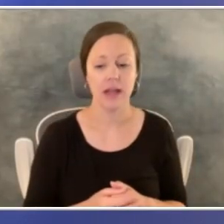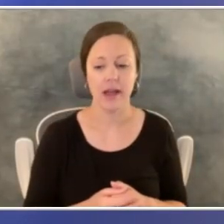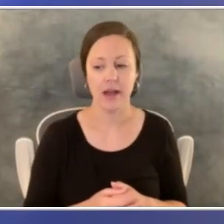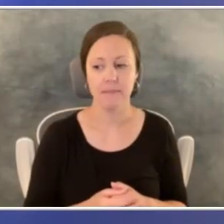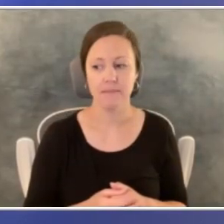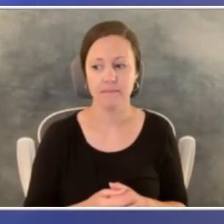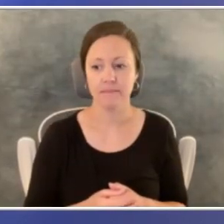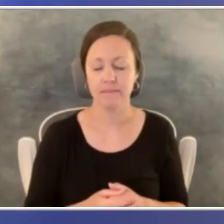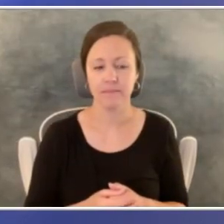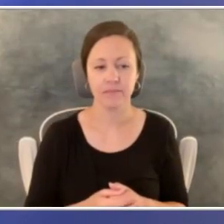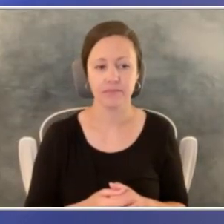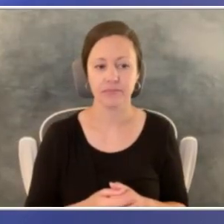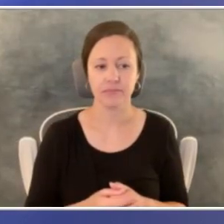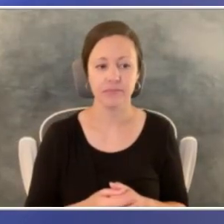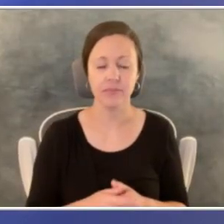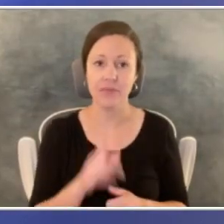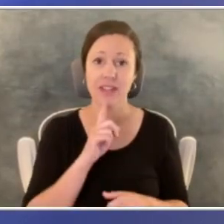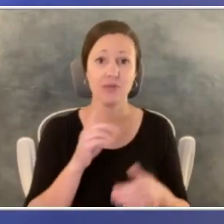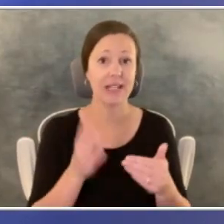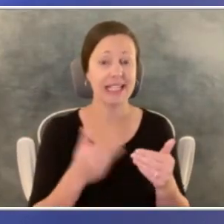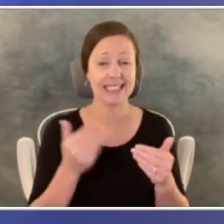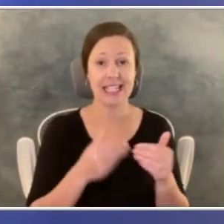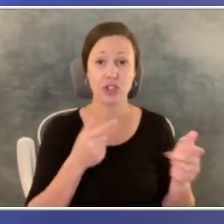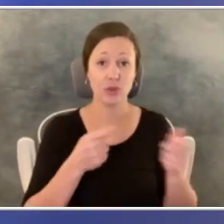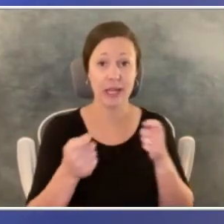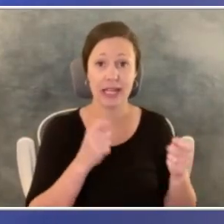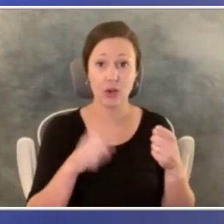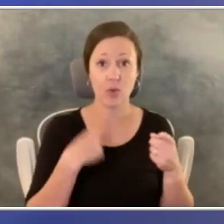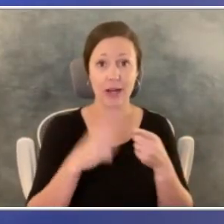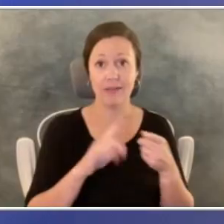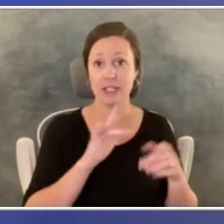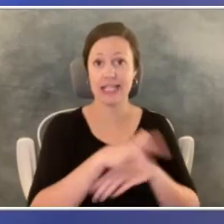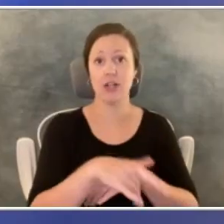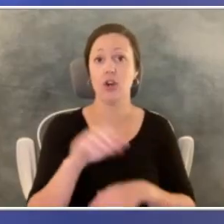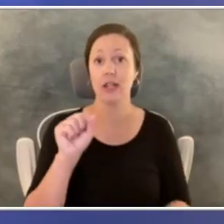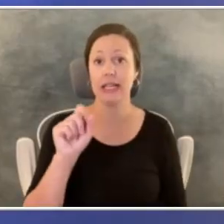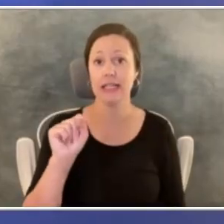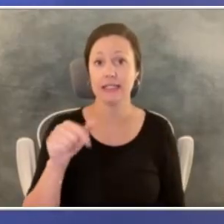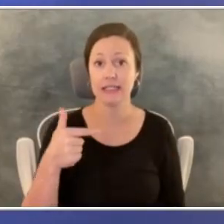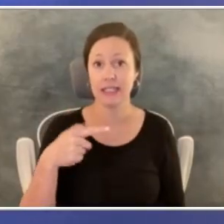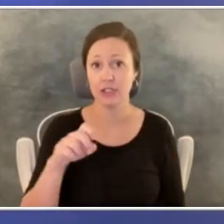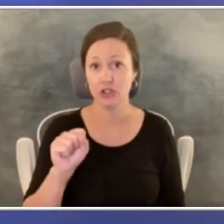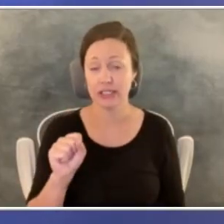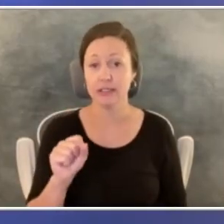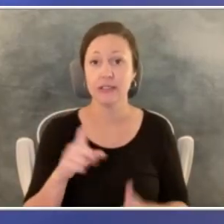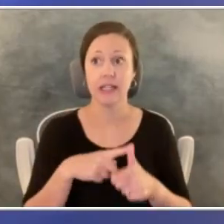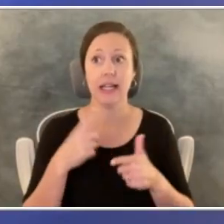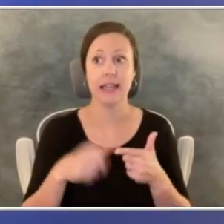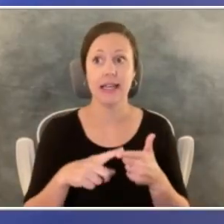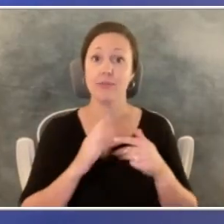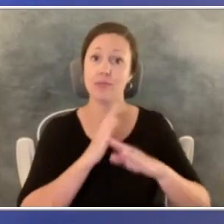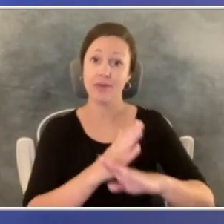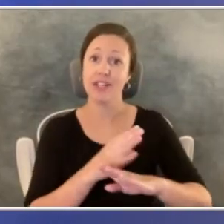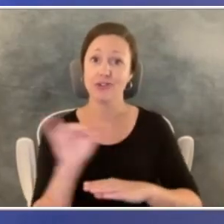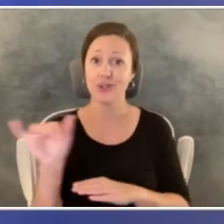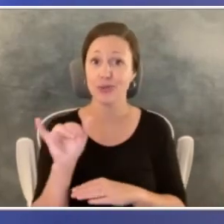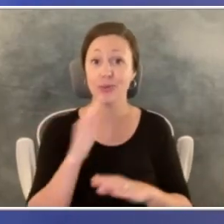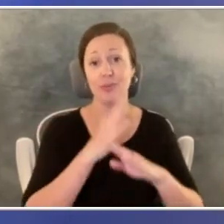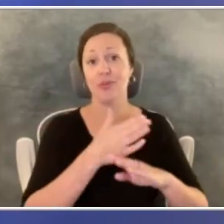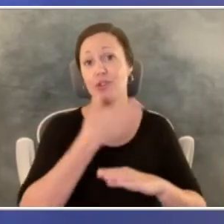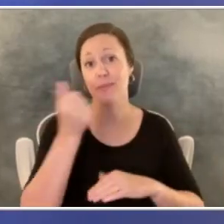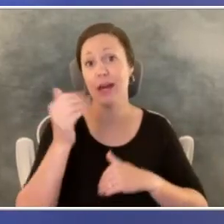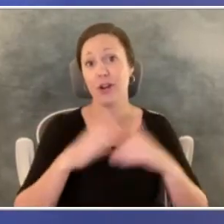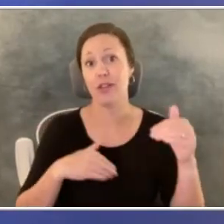It's easier to handle it when it's at the early stages, and then prevention is better than trying to deal with